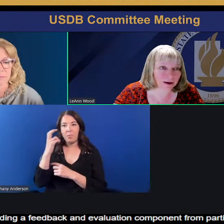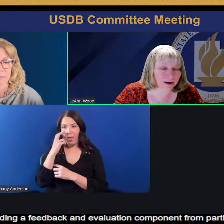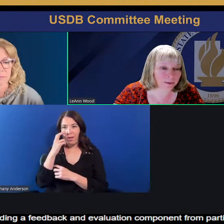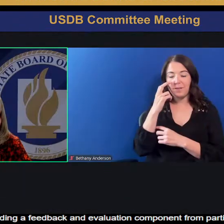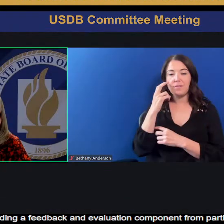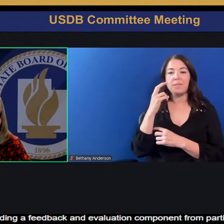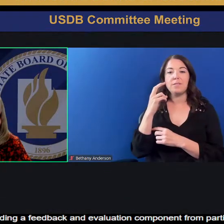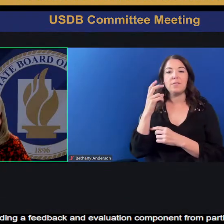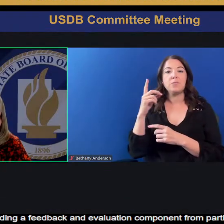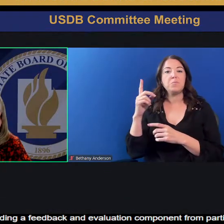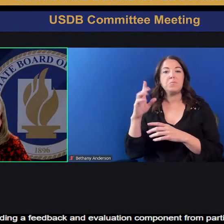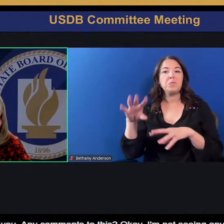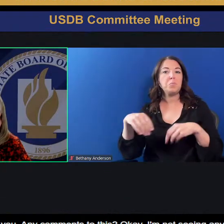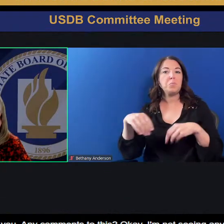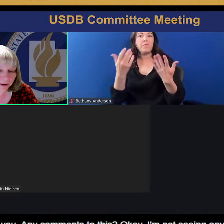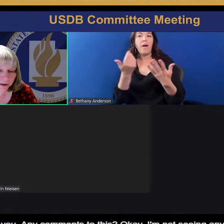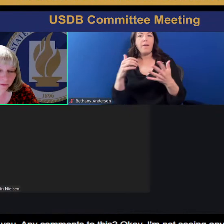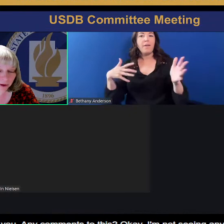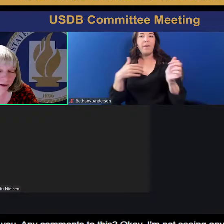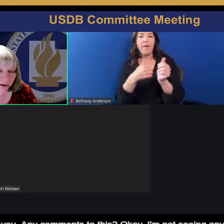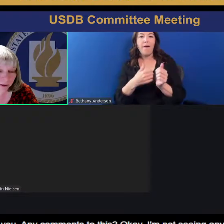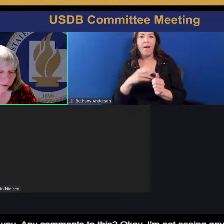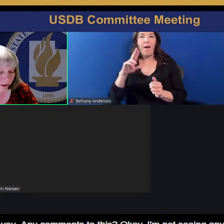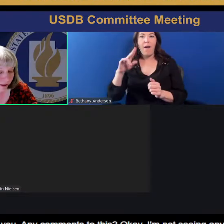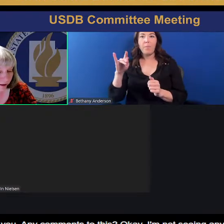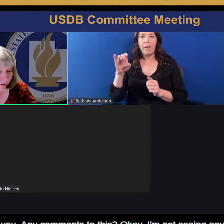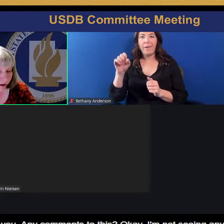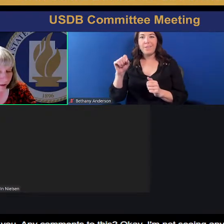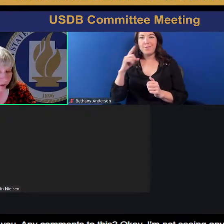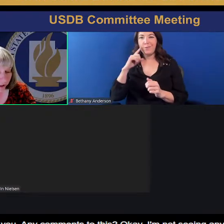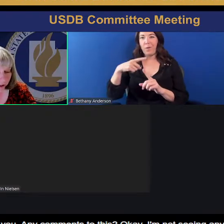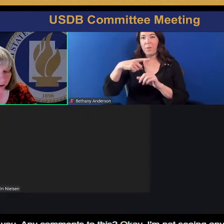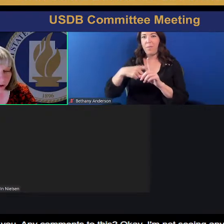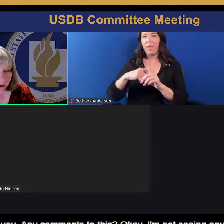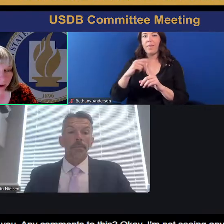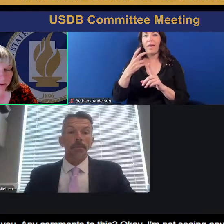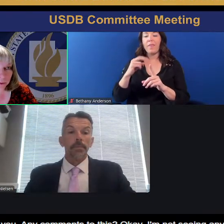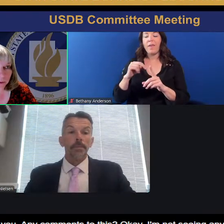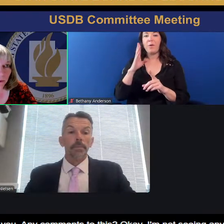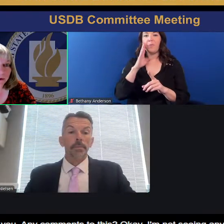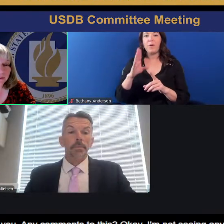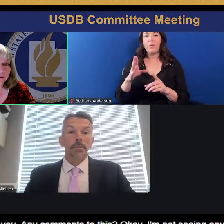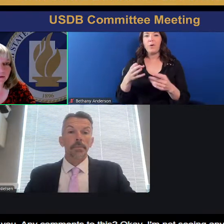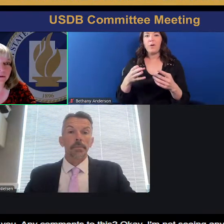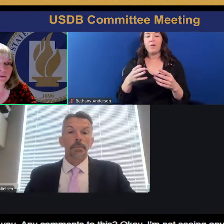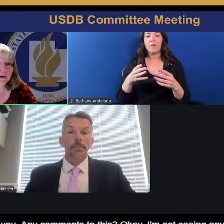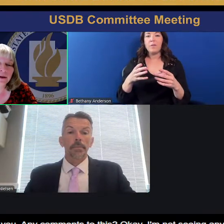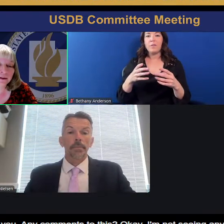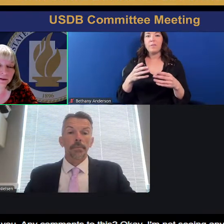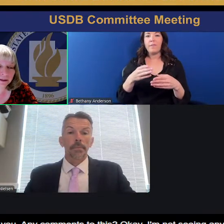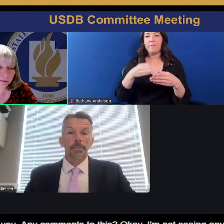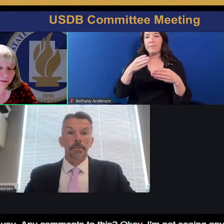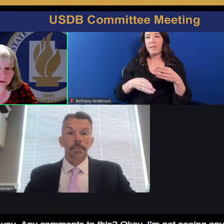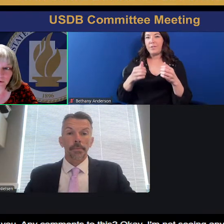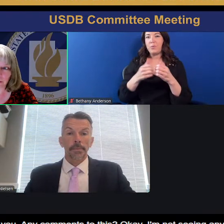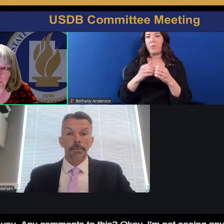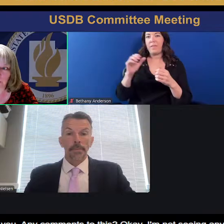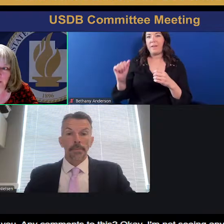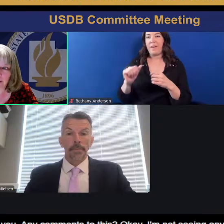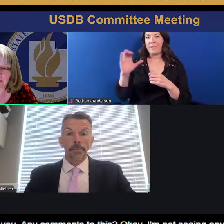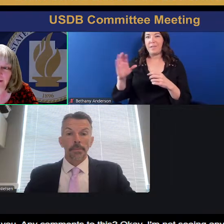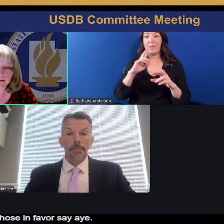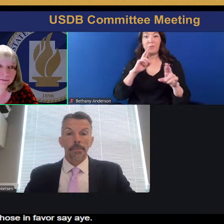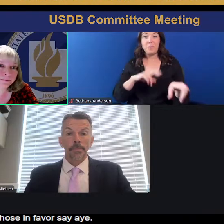any updates for the month, and then we will conclude with an advisory council report. So turn the time over to